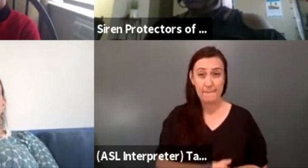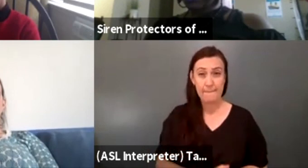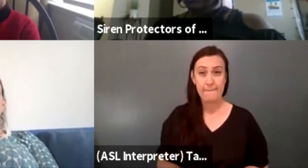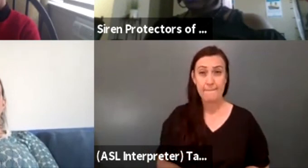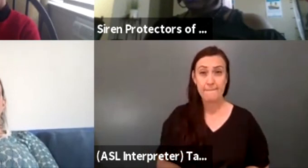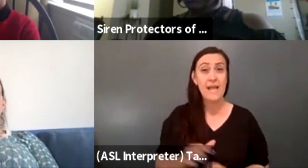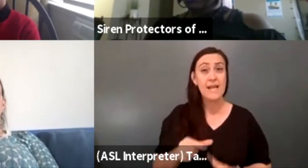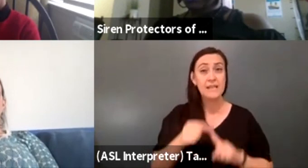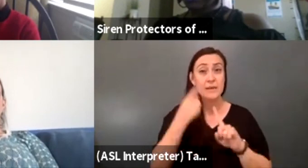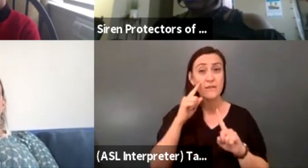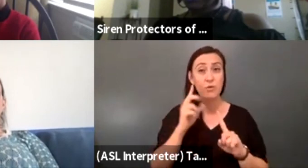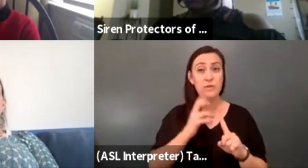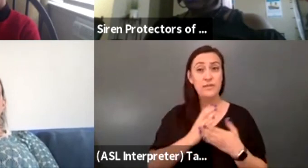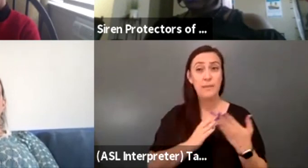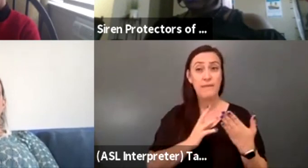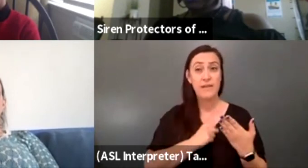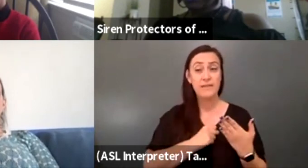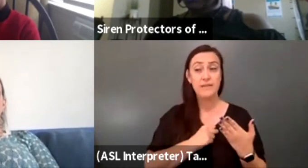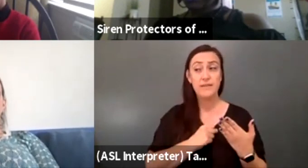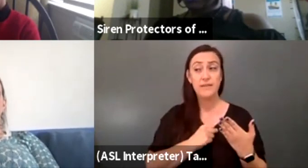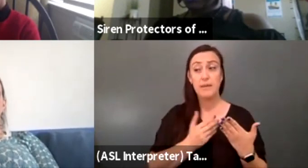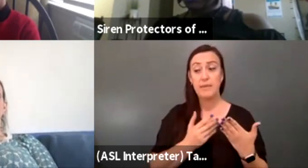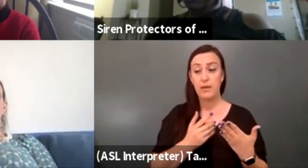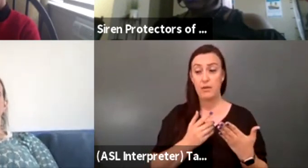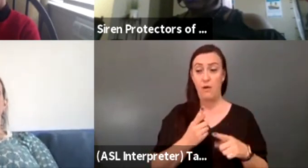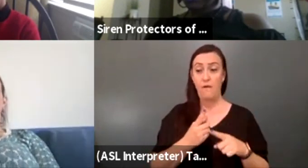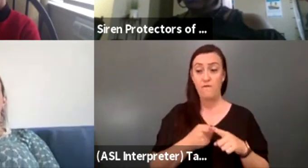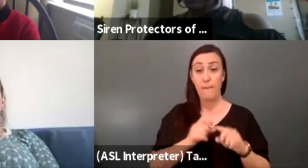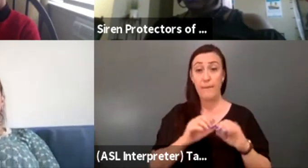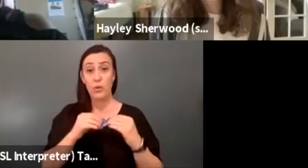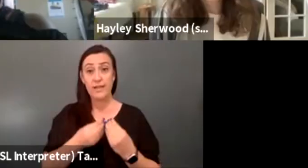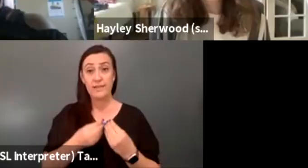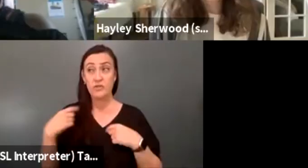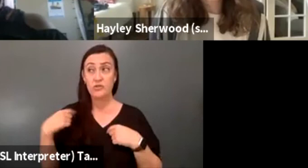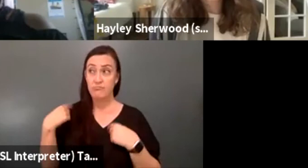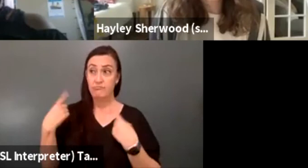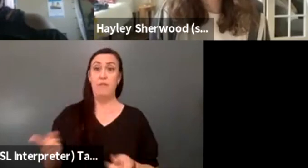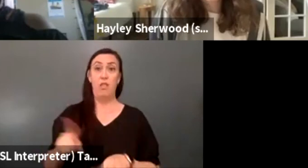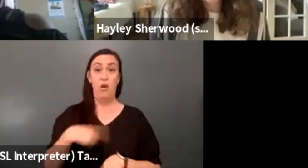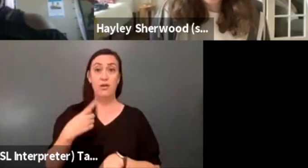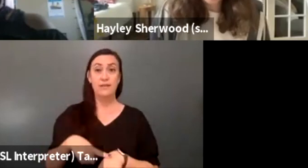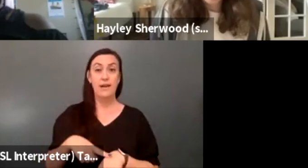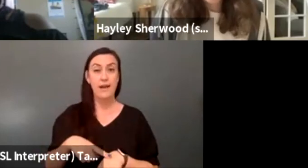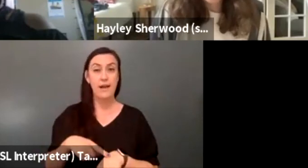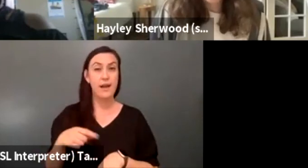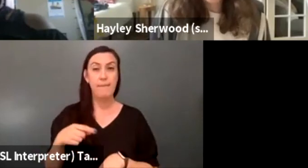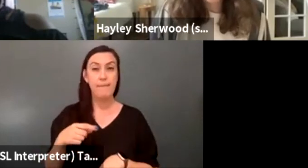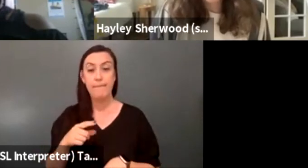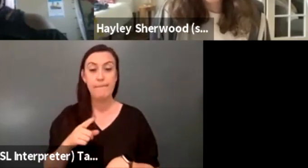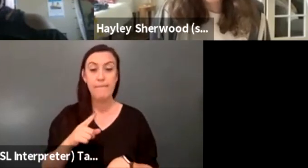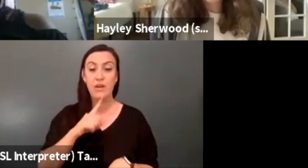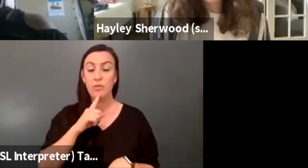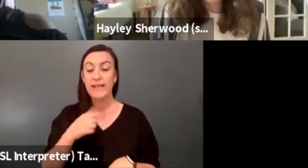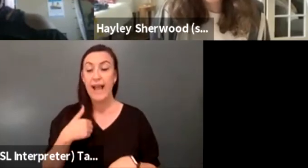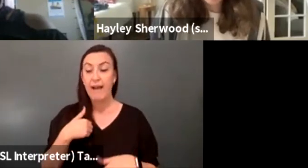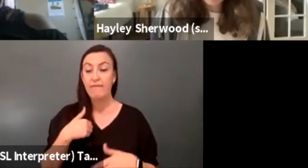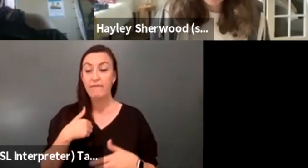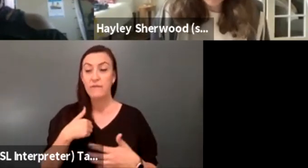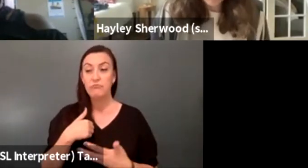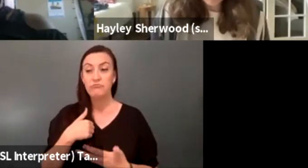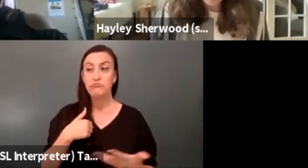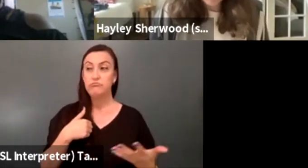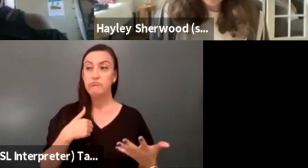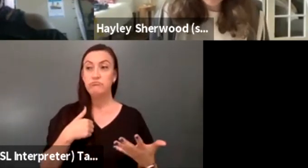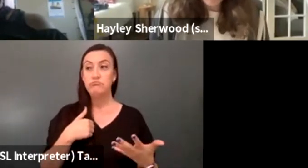Especially for those of us who maybe are from organizations that have been around a long time and really have this kind of